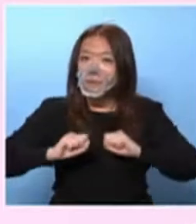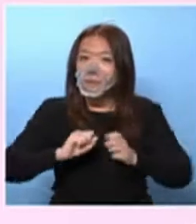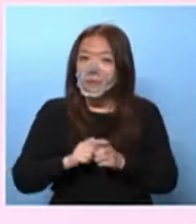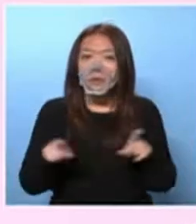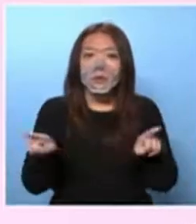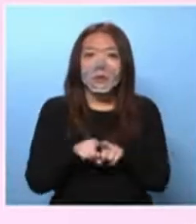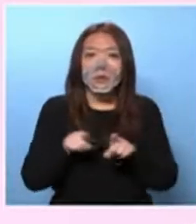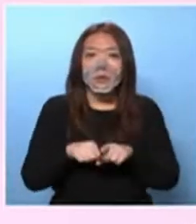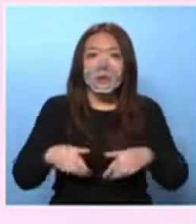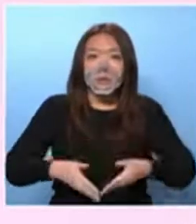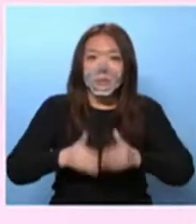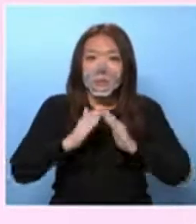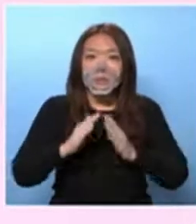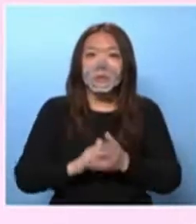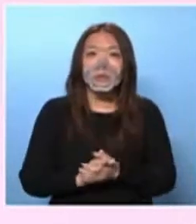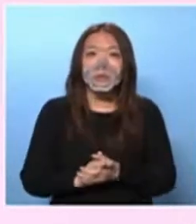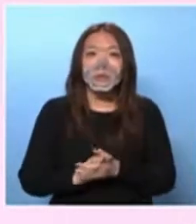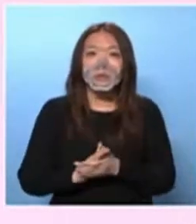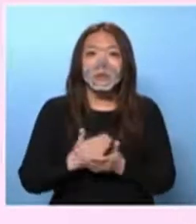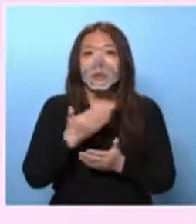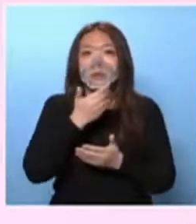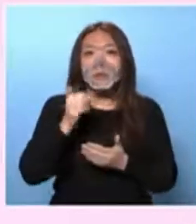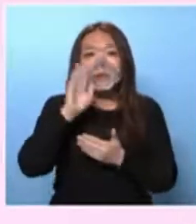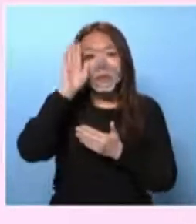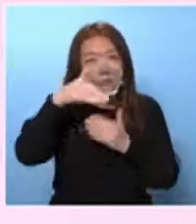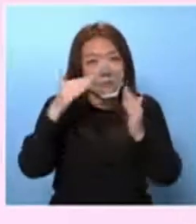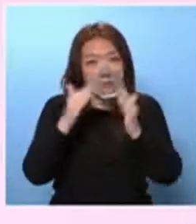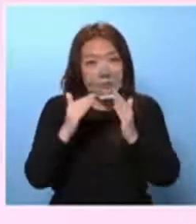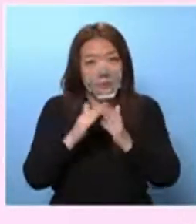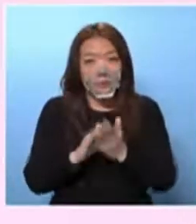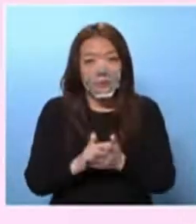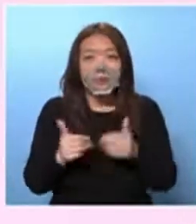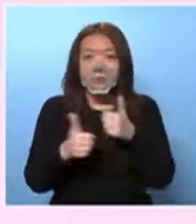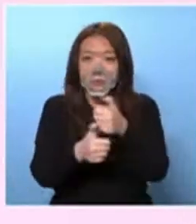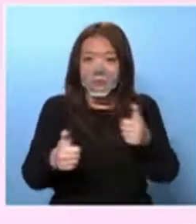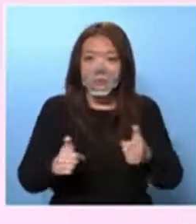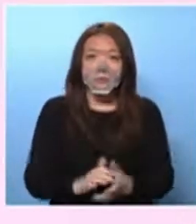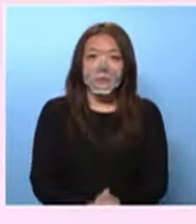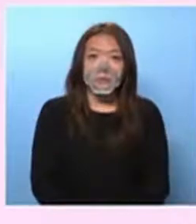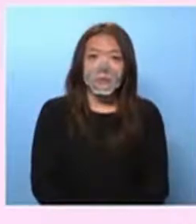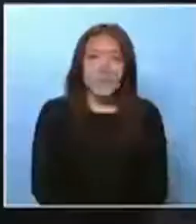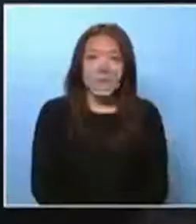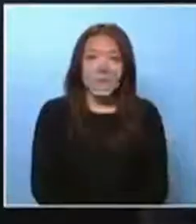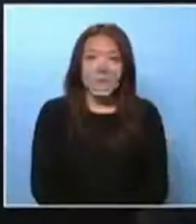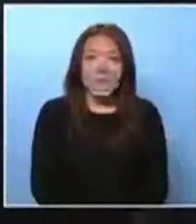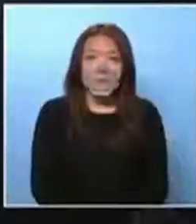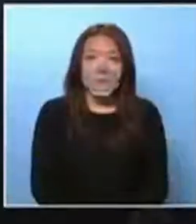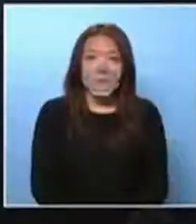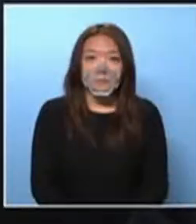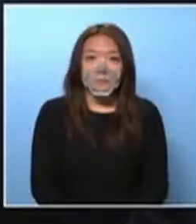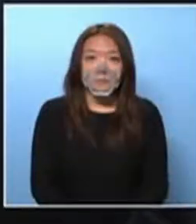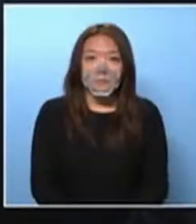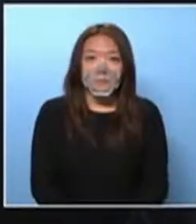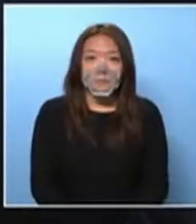wisdom, confidence, and action. Thank you.